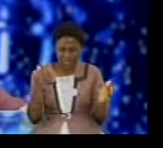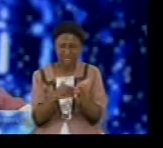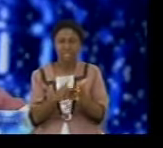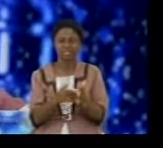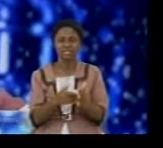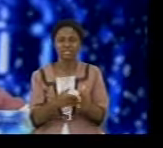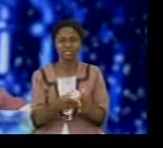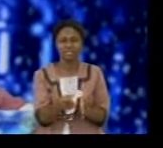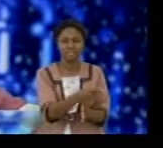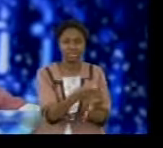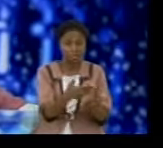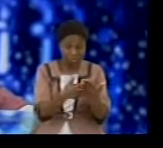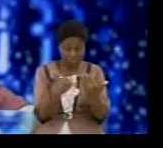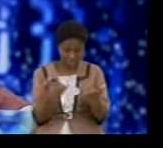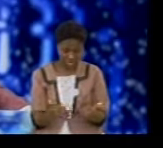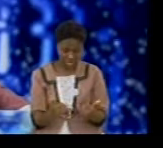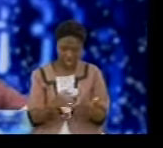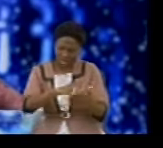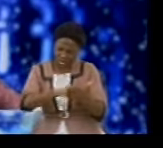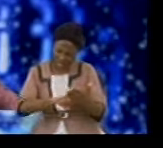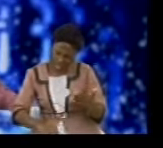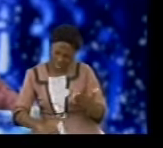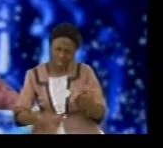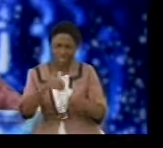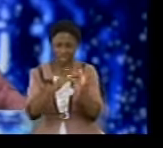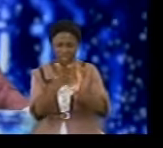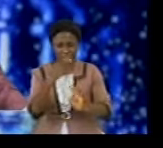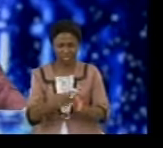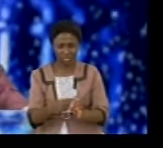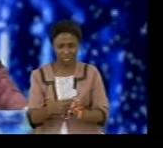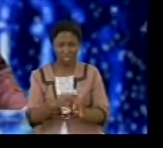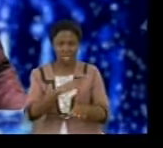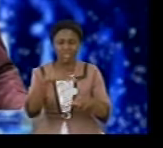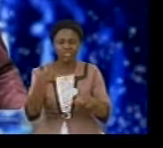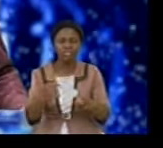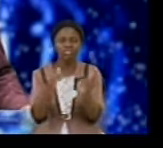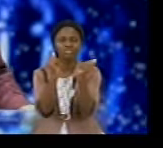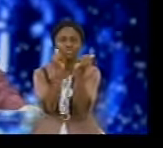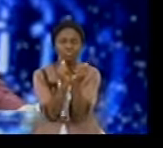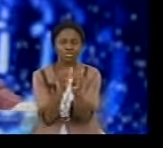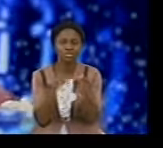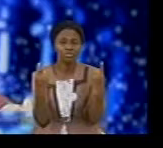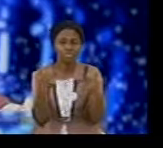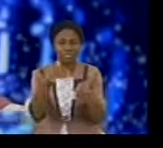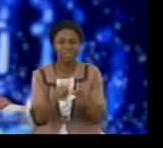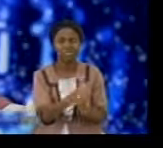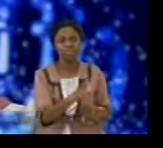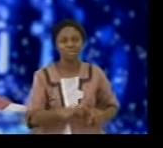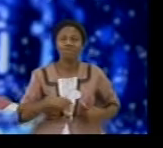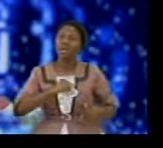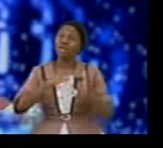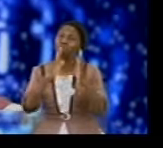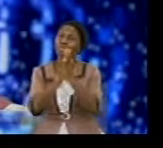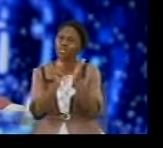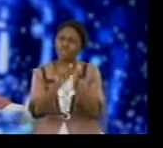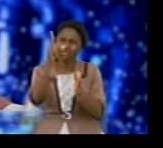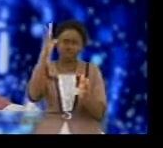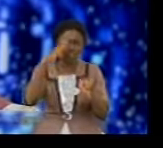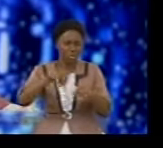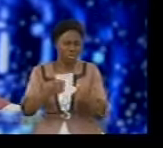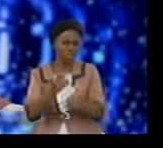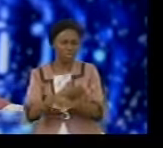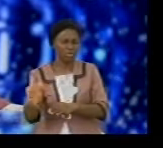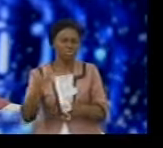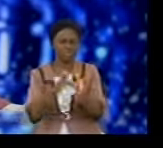Lord. The hold of sin in their lives, I pray you will break away. And Lord, I pray that